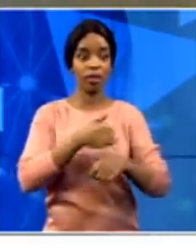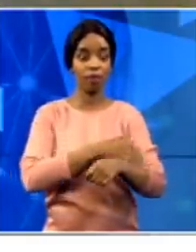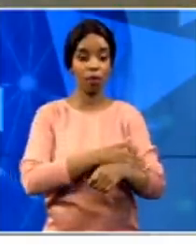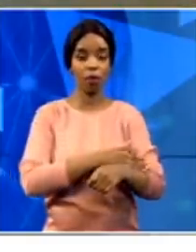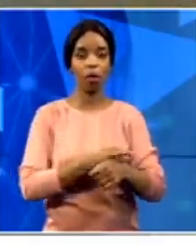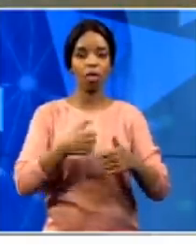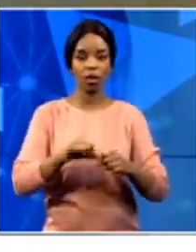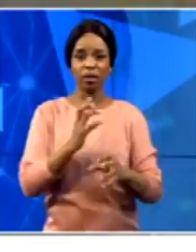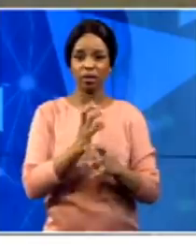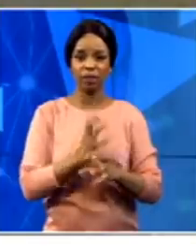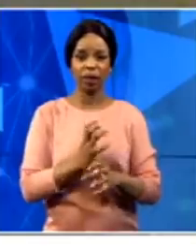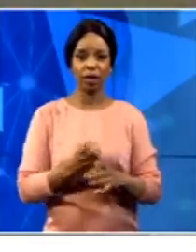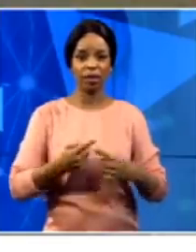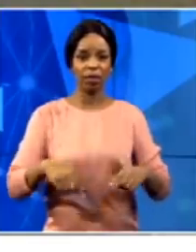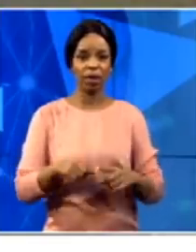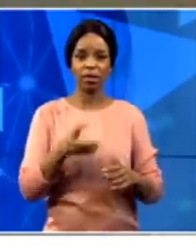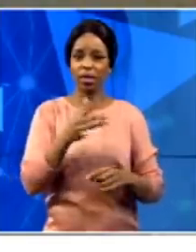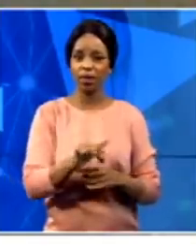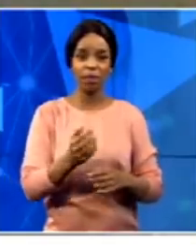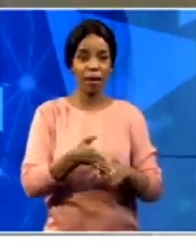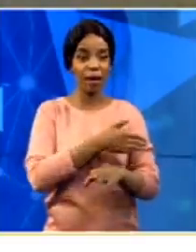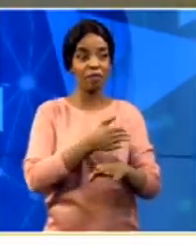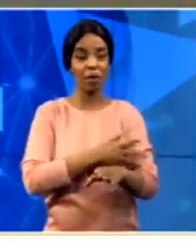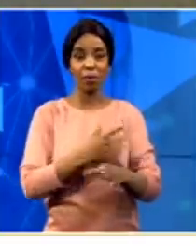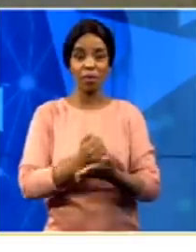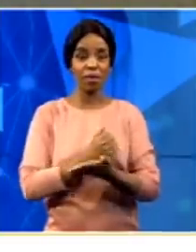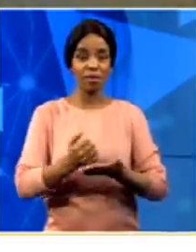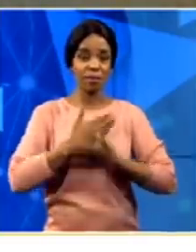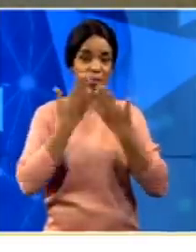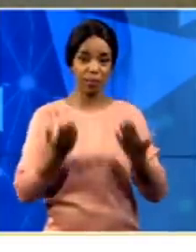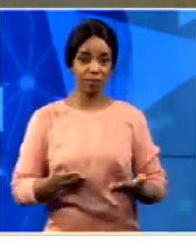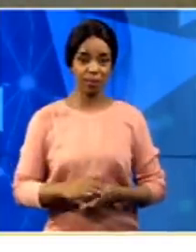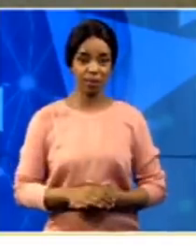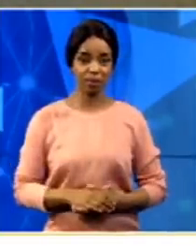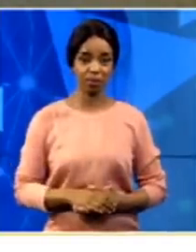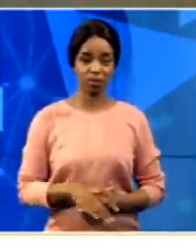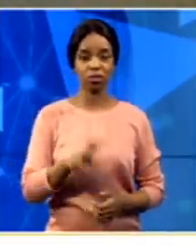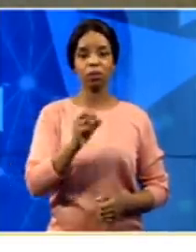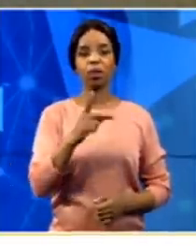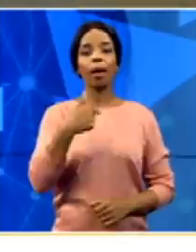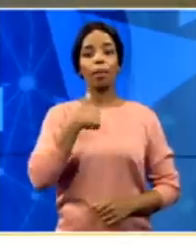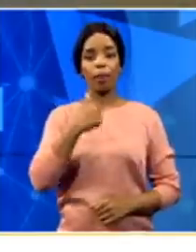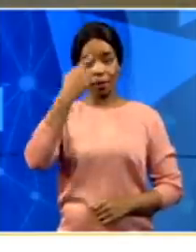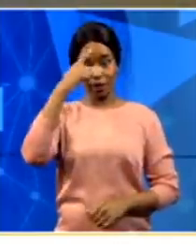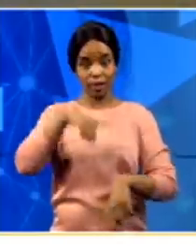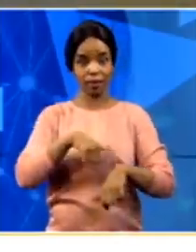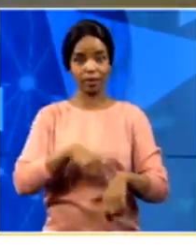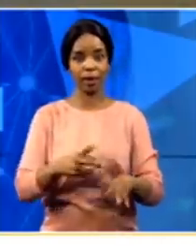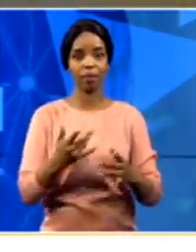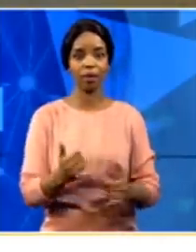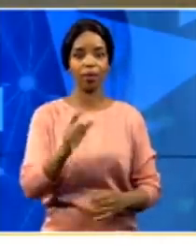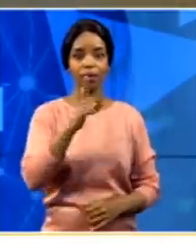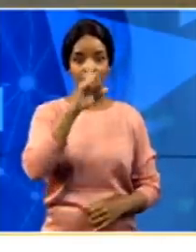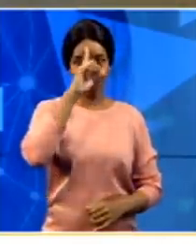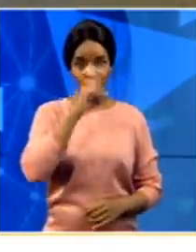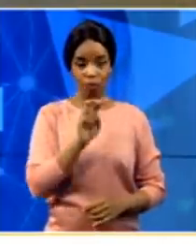who've never registered before. Okay. I just want to get a little bit of clarity. I know we're moving into 7 o'clock, so we're stealing a bit of